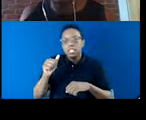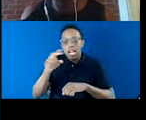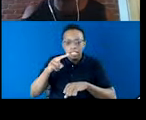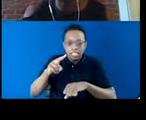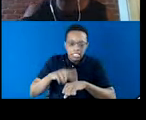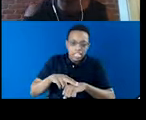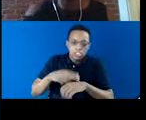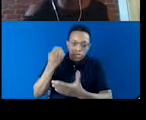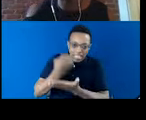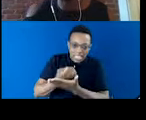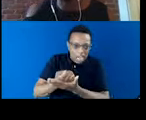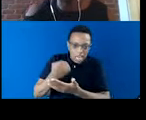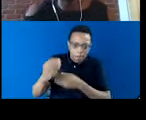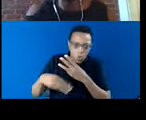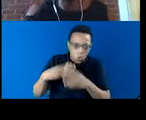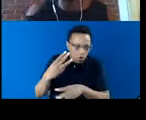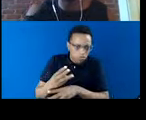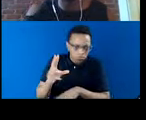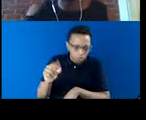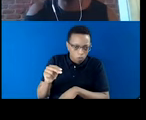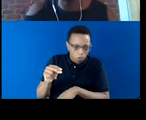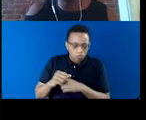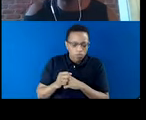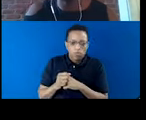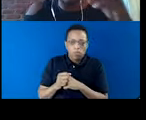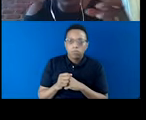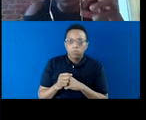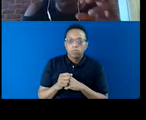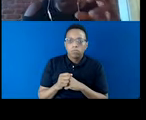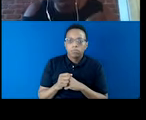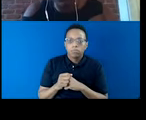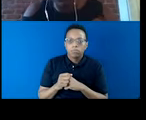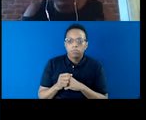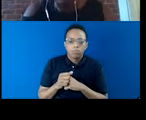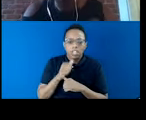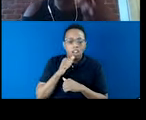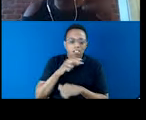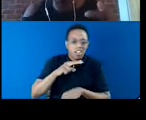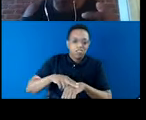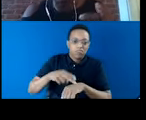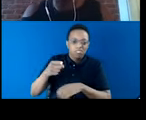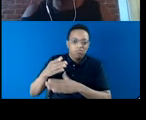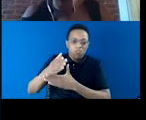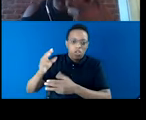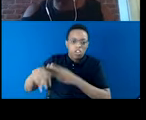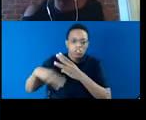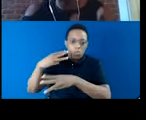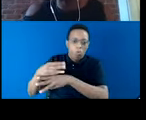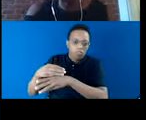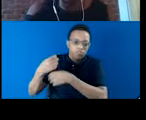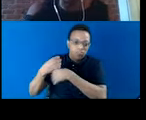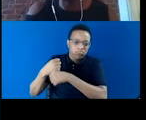economy in the world, right? It's not natural that this section of the world produces such a